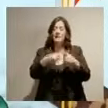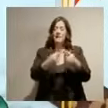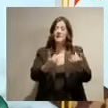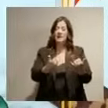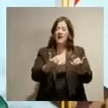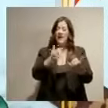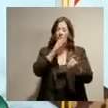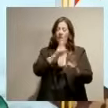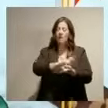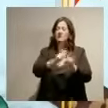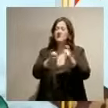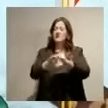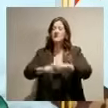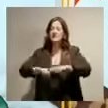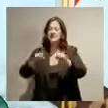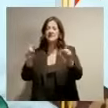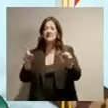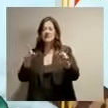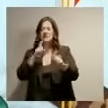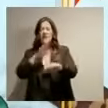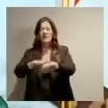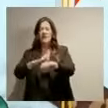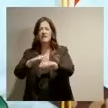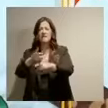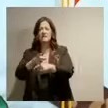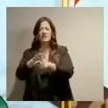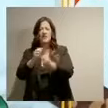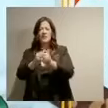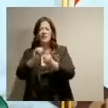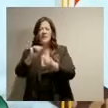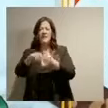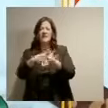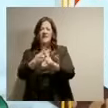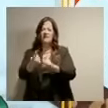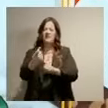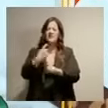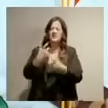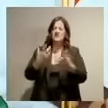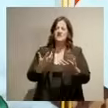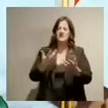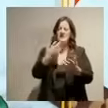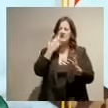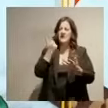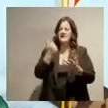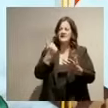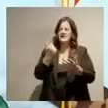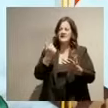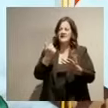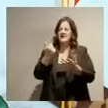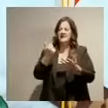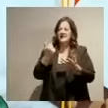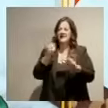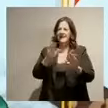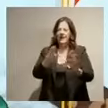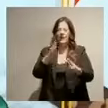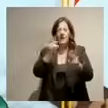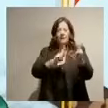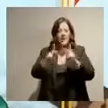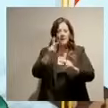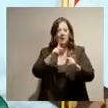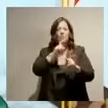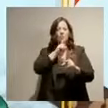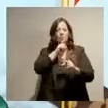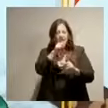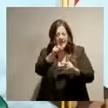materially different. So I caution that as part of the sort of punditry on this. I hope people really look